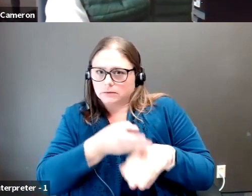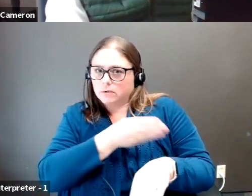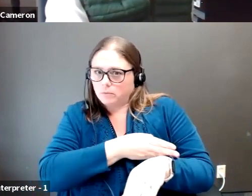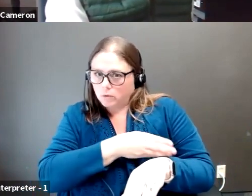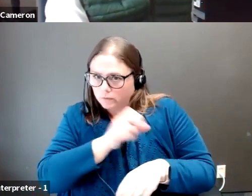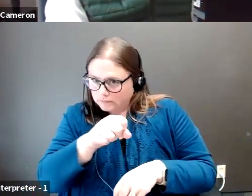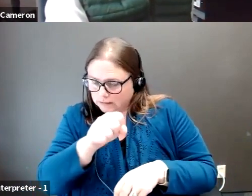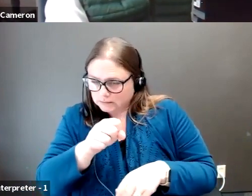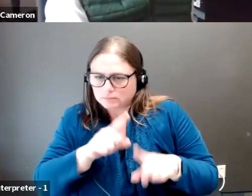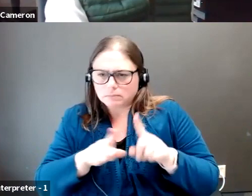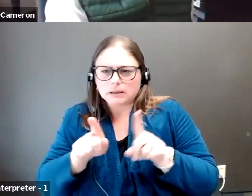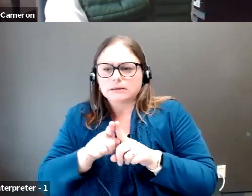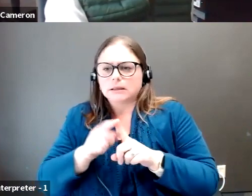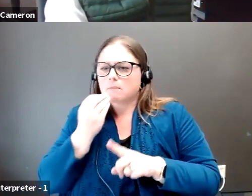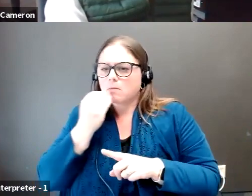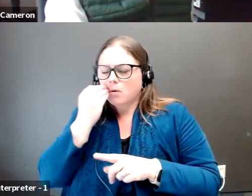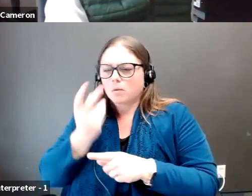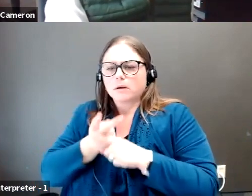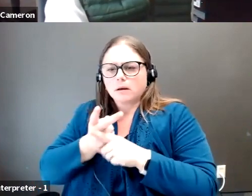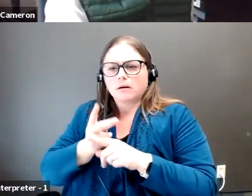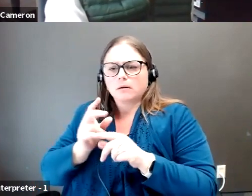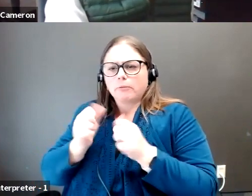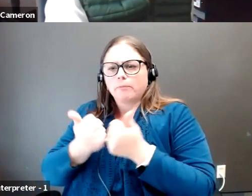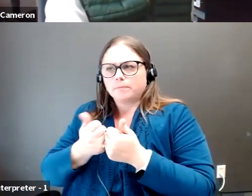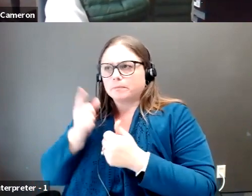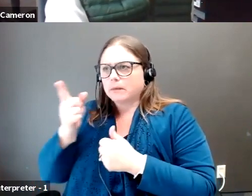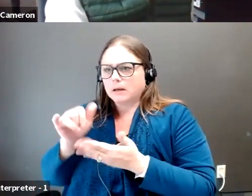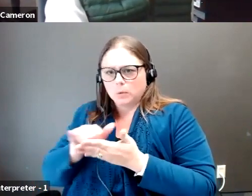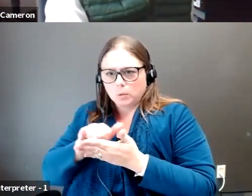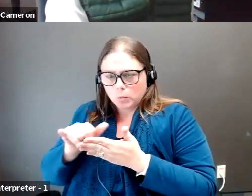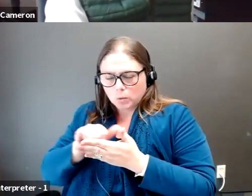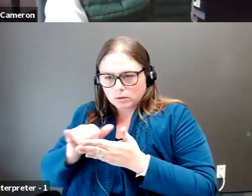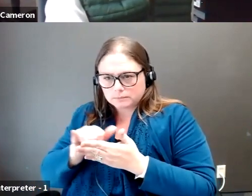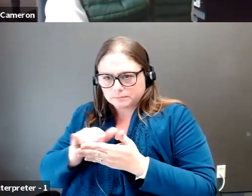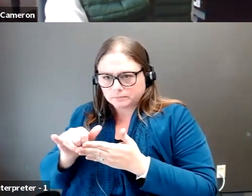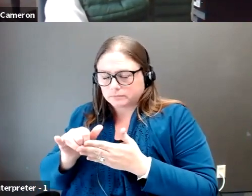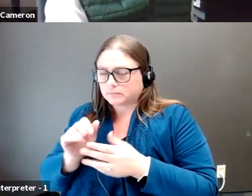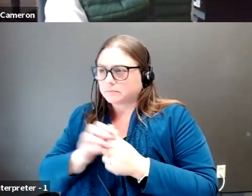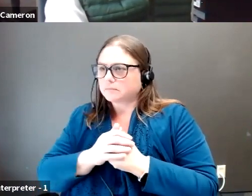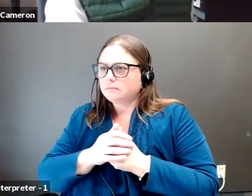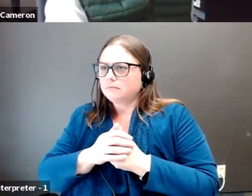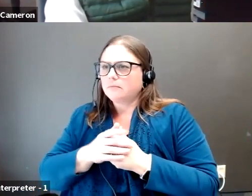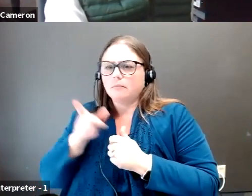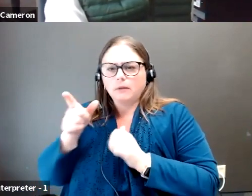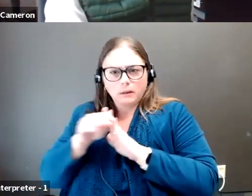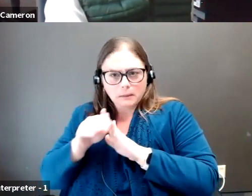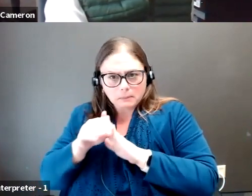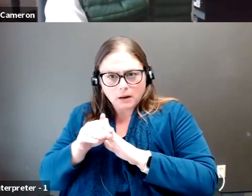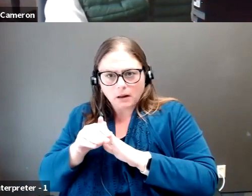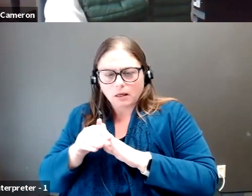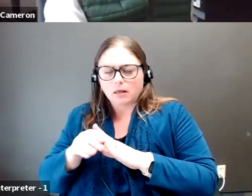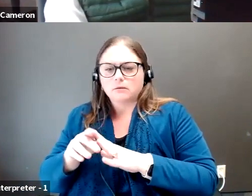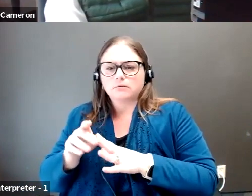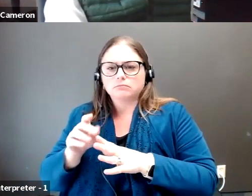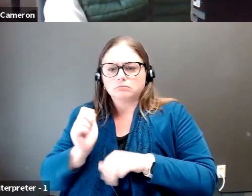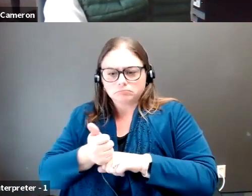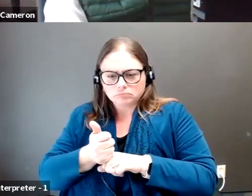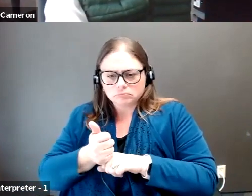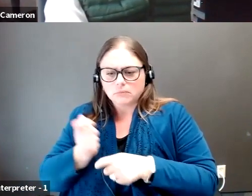care associates in New York, where they have grown their model and improved it, made it more efficient,